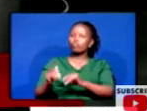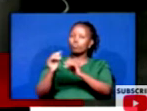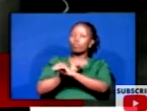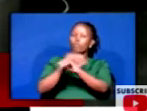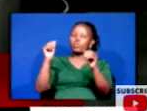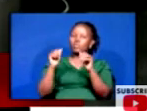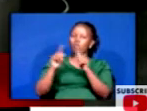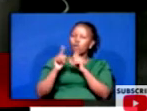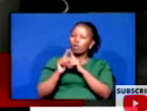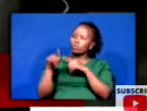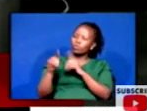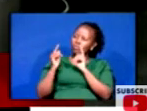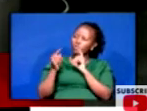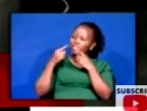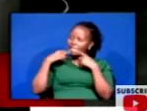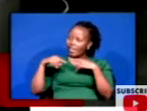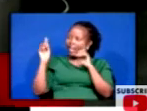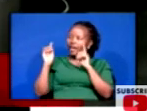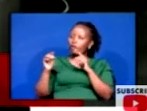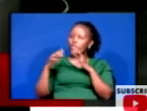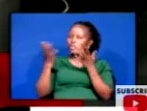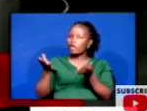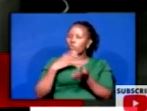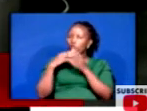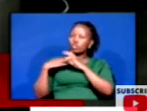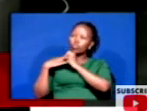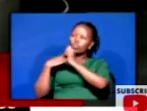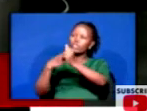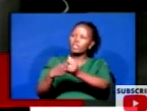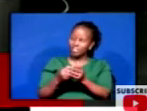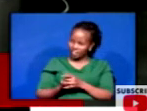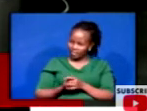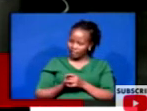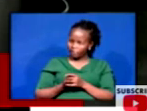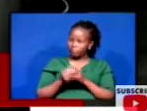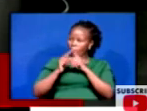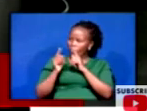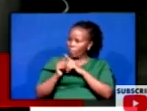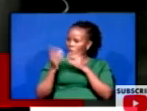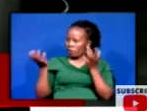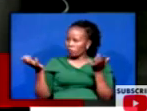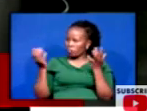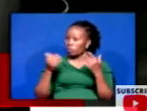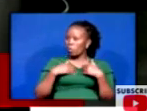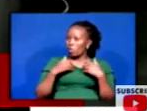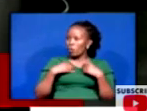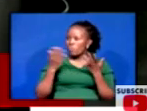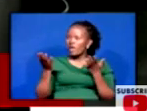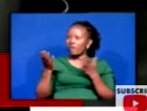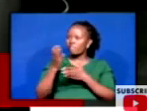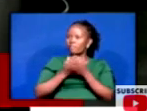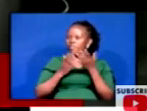how he expects those to go, as would be expected of anybody else who is taking office. Granted, there's a bit of a frosty relationship